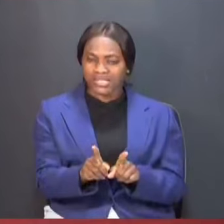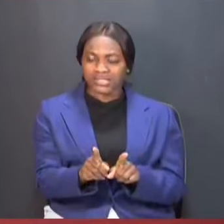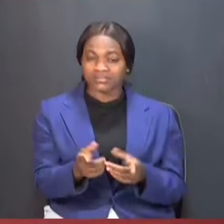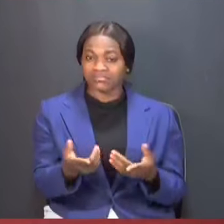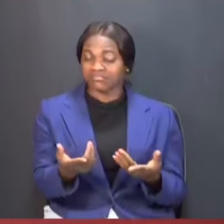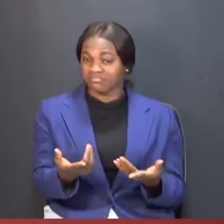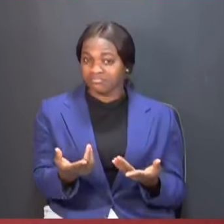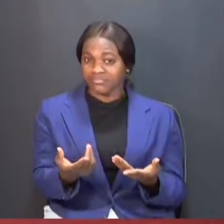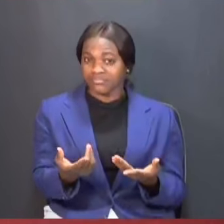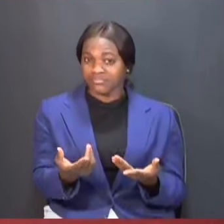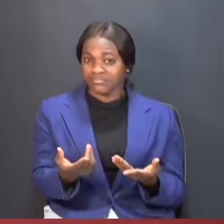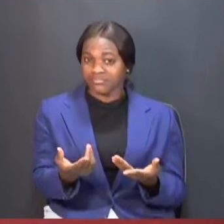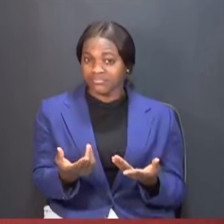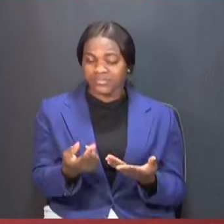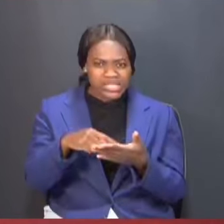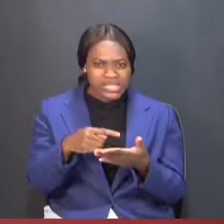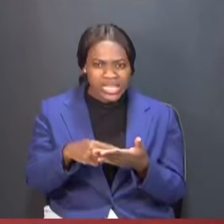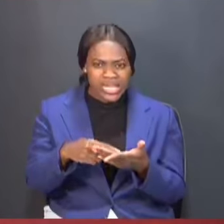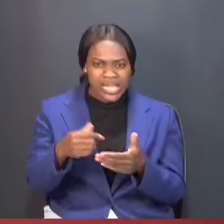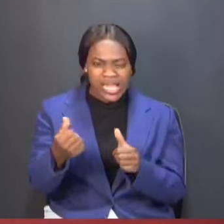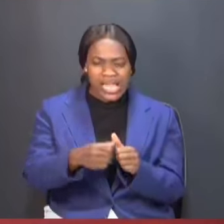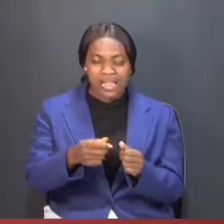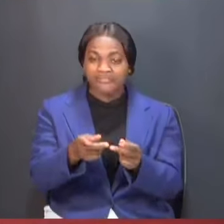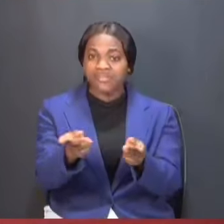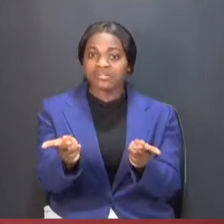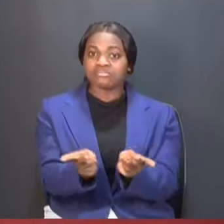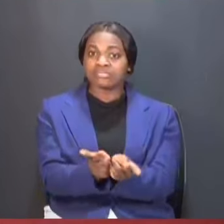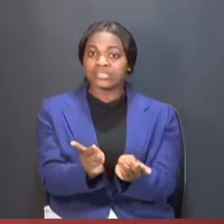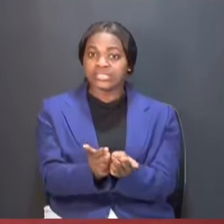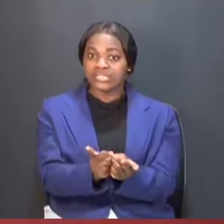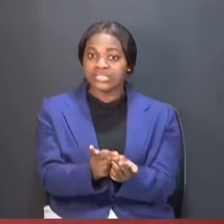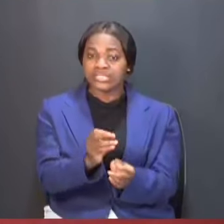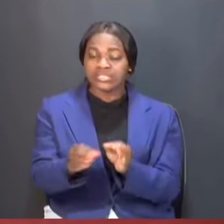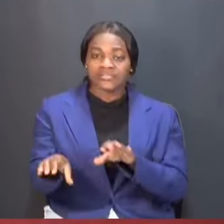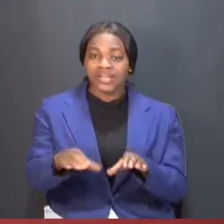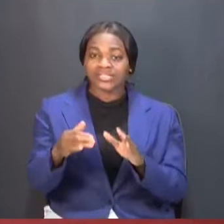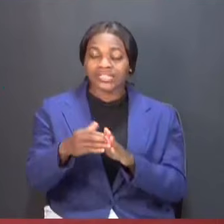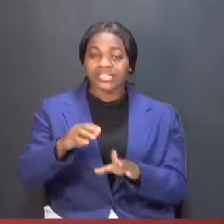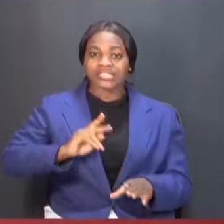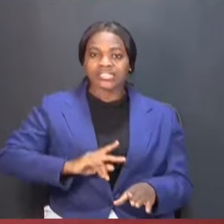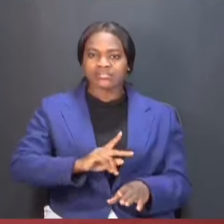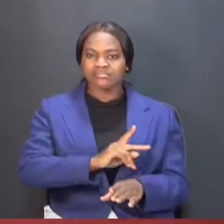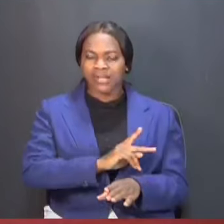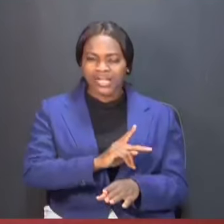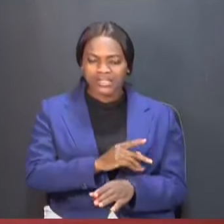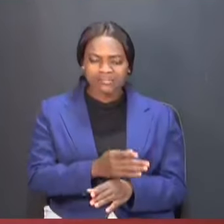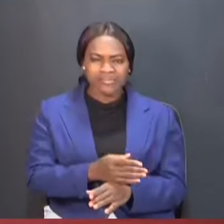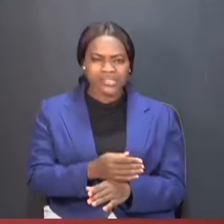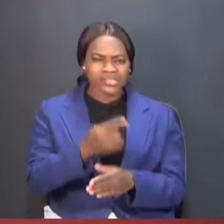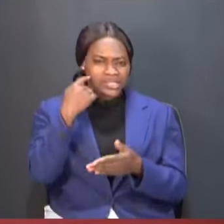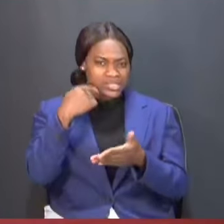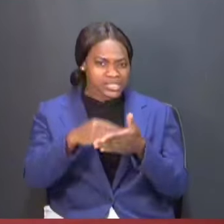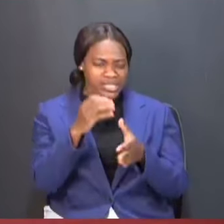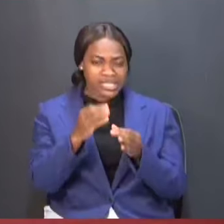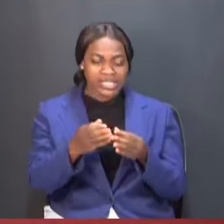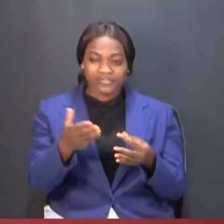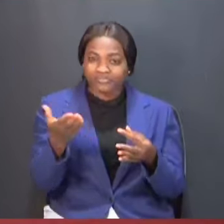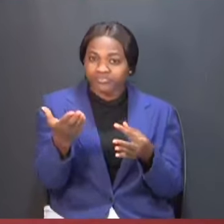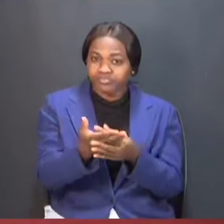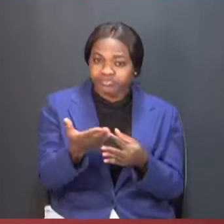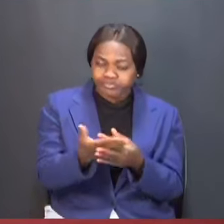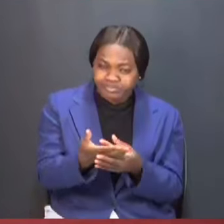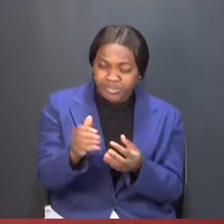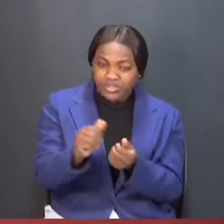occurs, has a direct tendency to obstruct, diminish, or bring Parliament